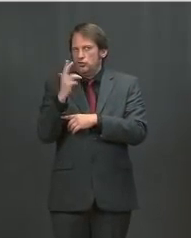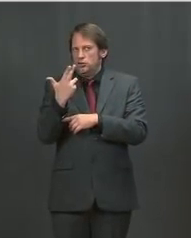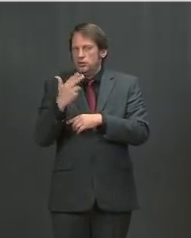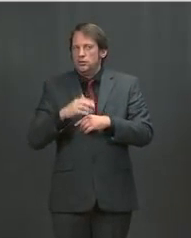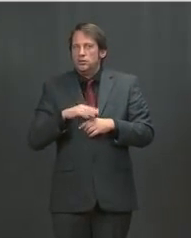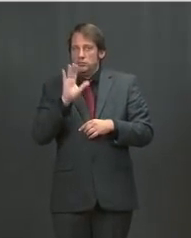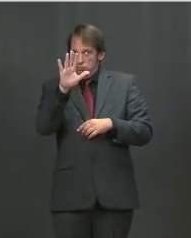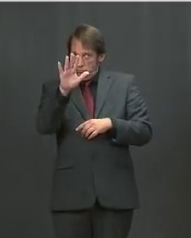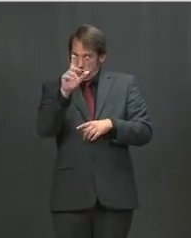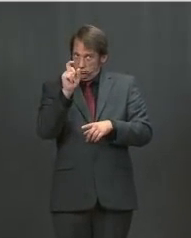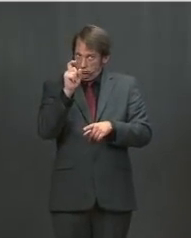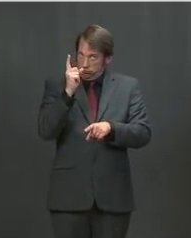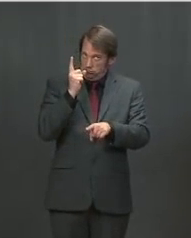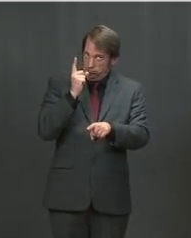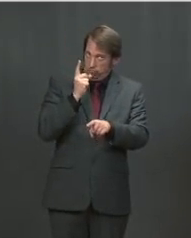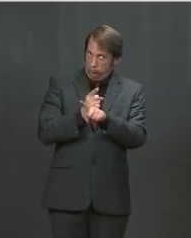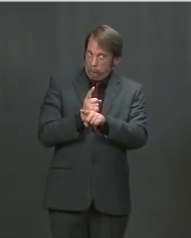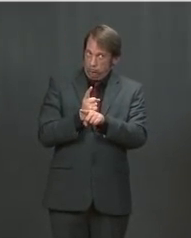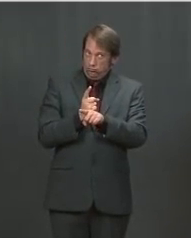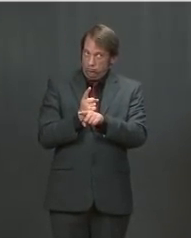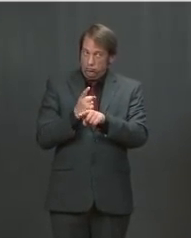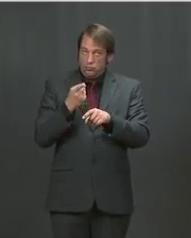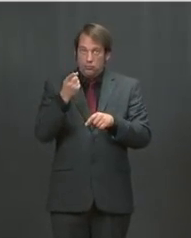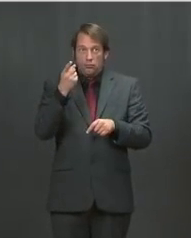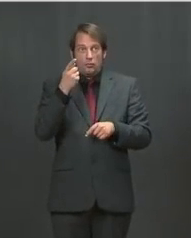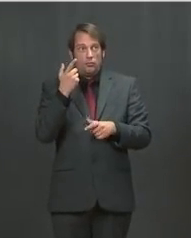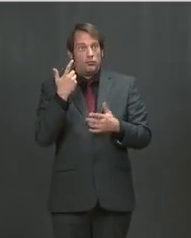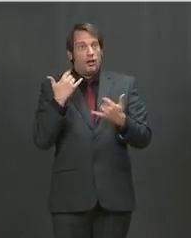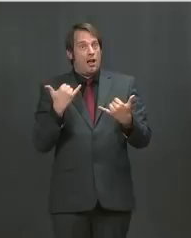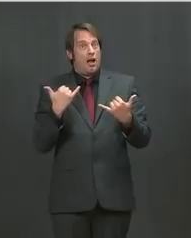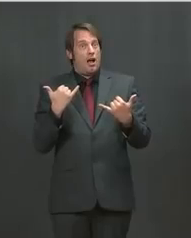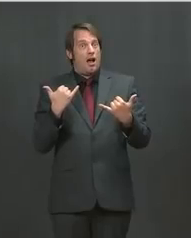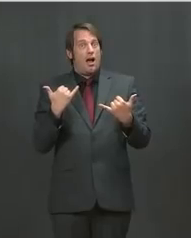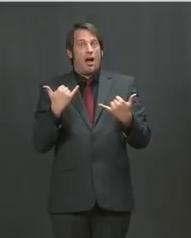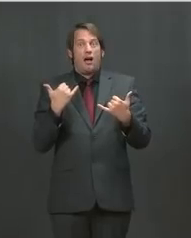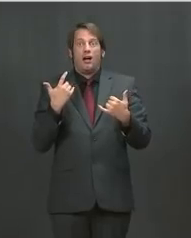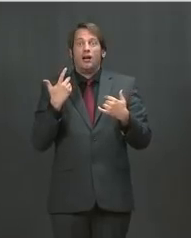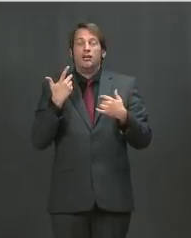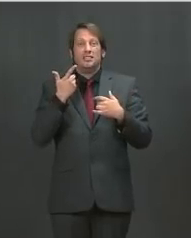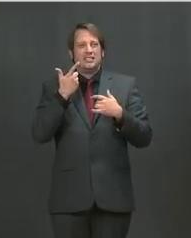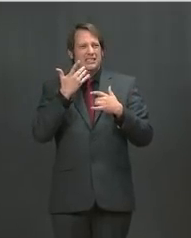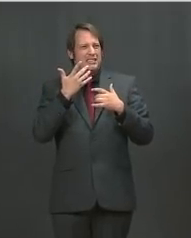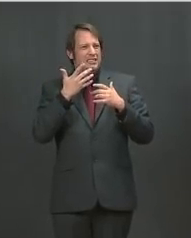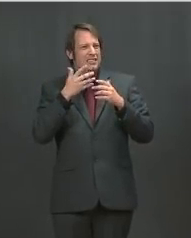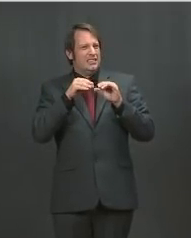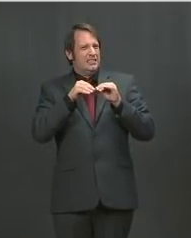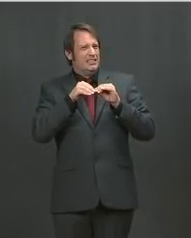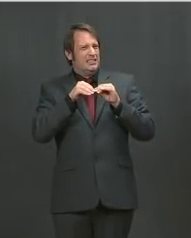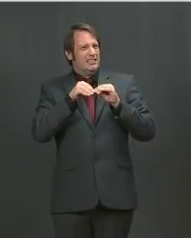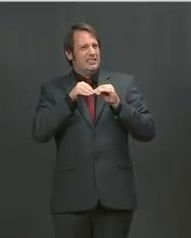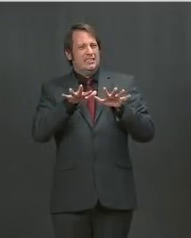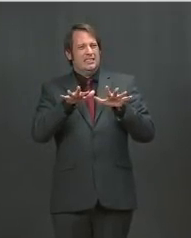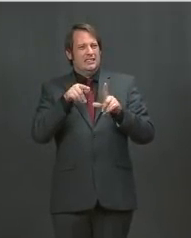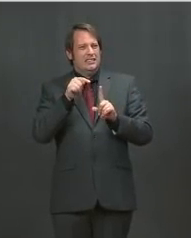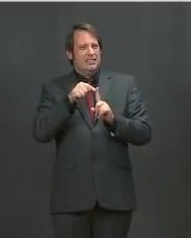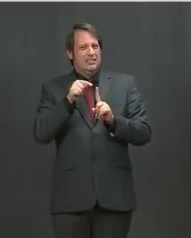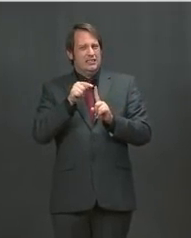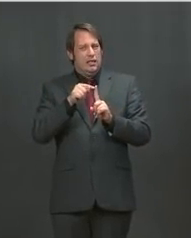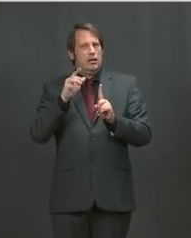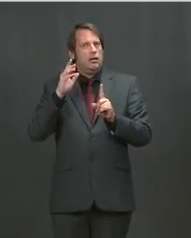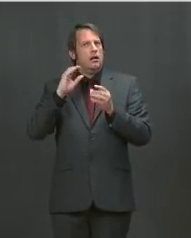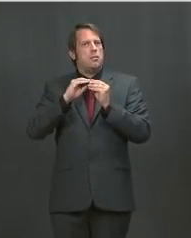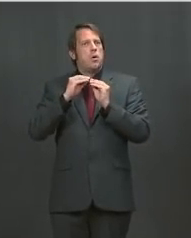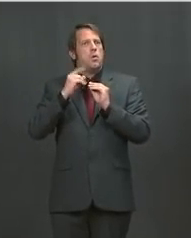overriding or even the sole factor in determining state by state allocation is still population? And I guess